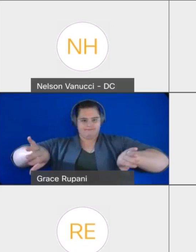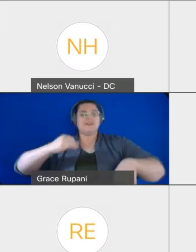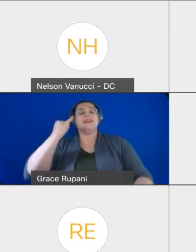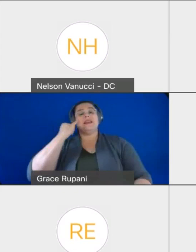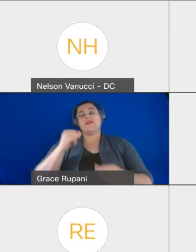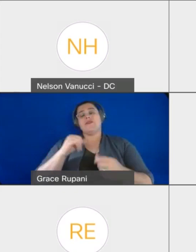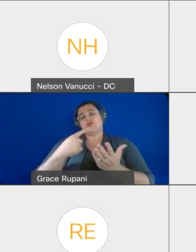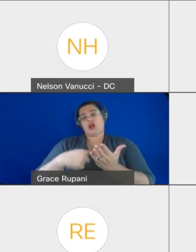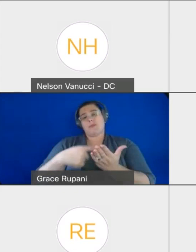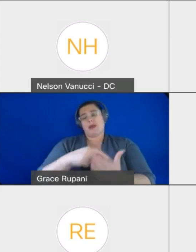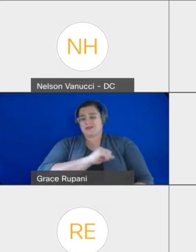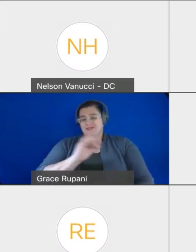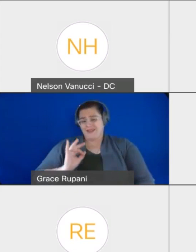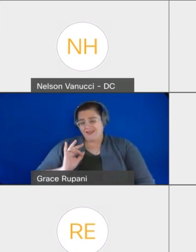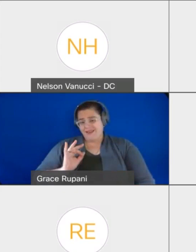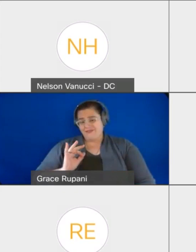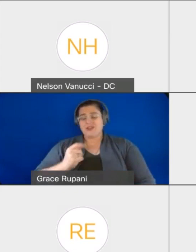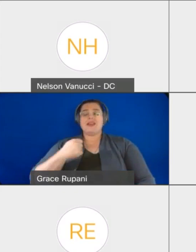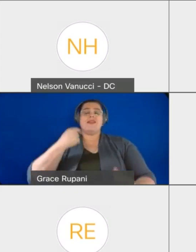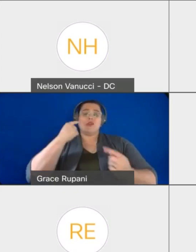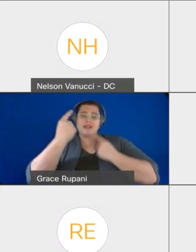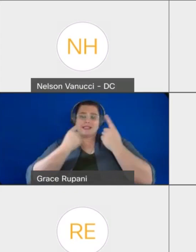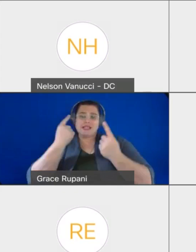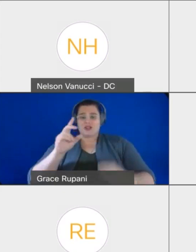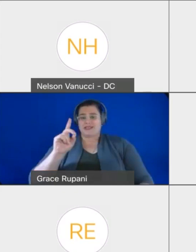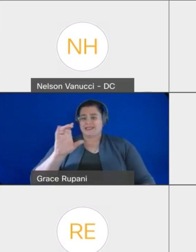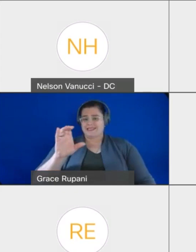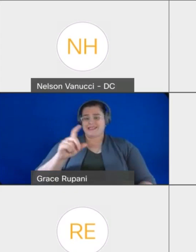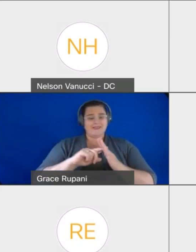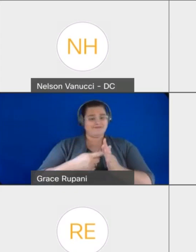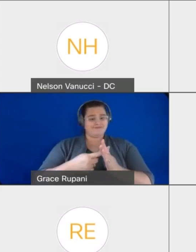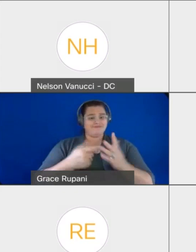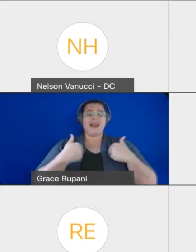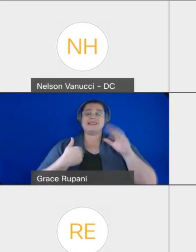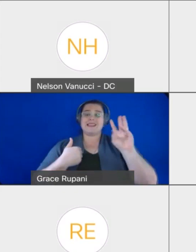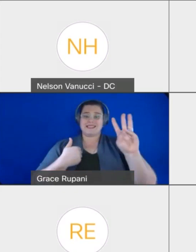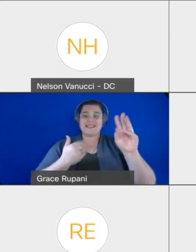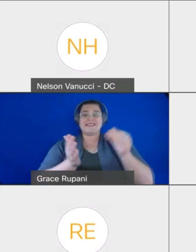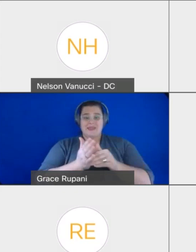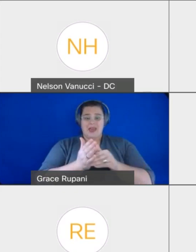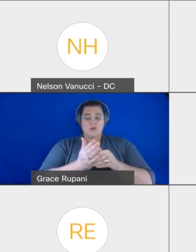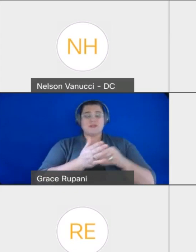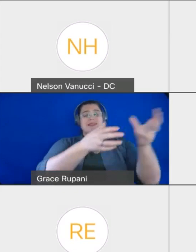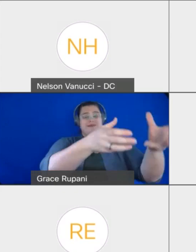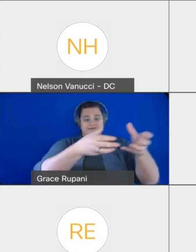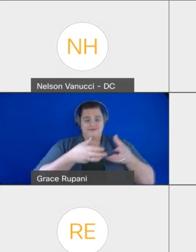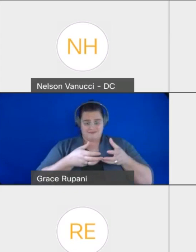when you consider that DC initially has 6,000 and ICFs alone, and